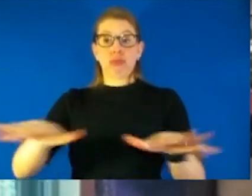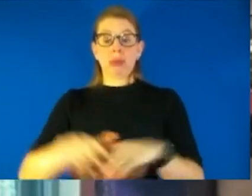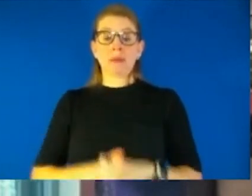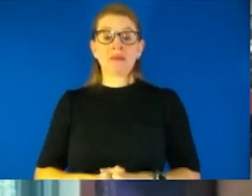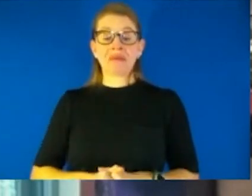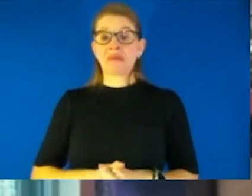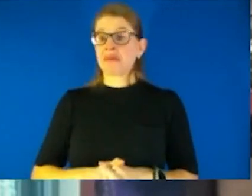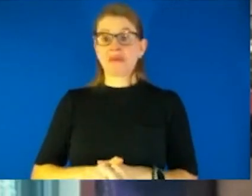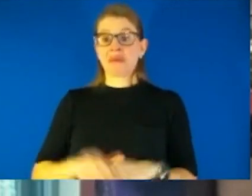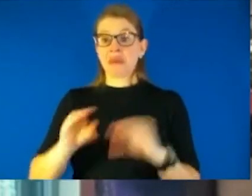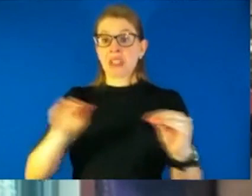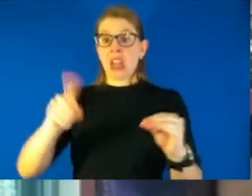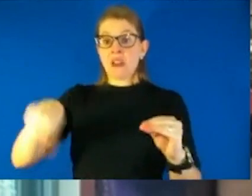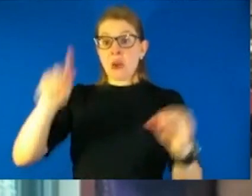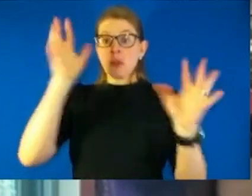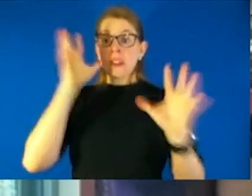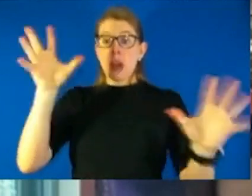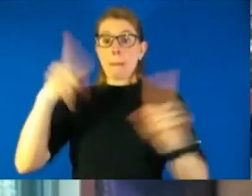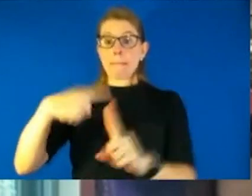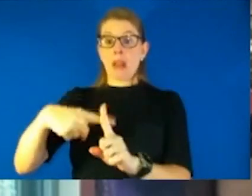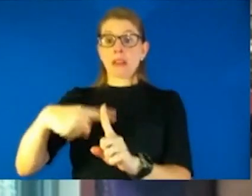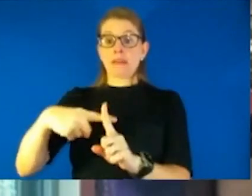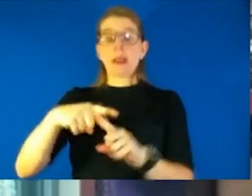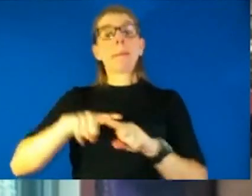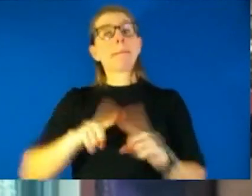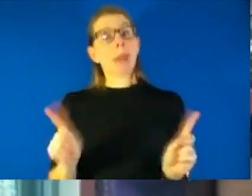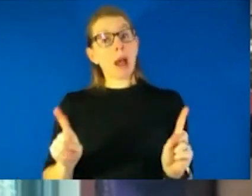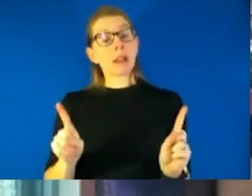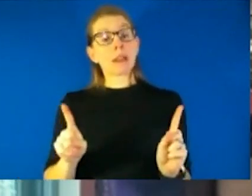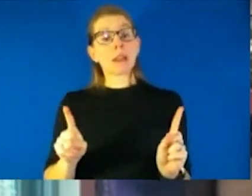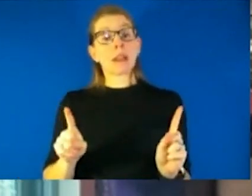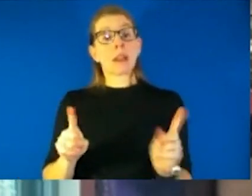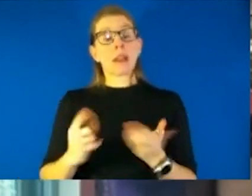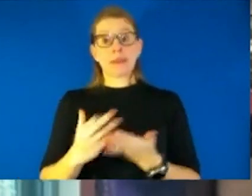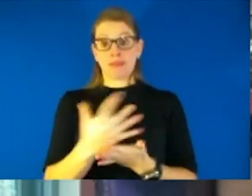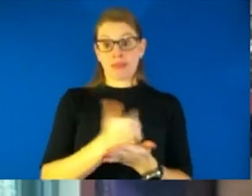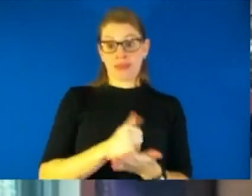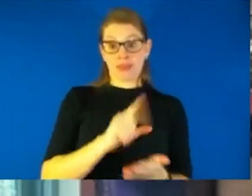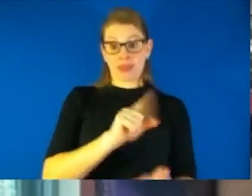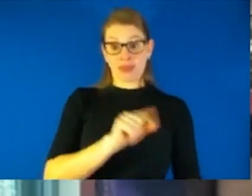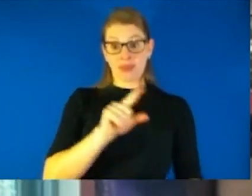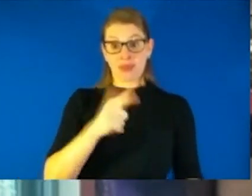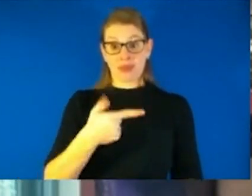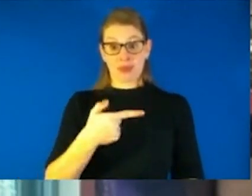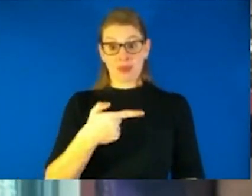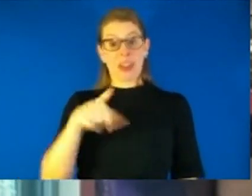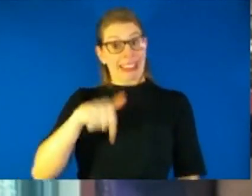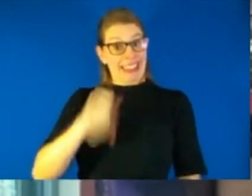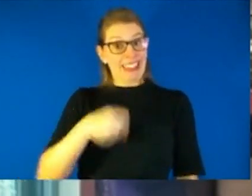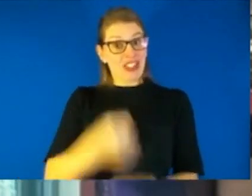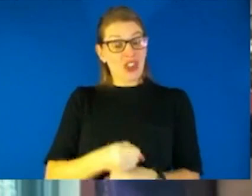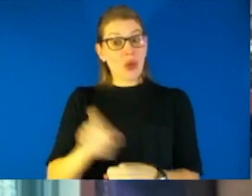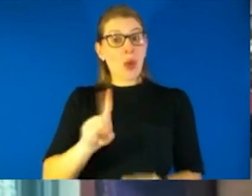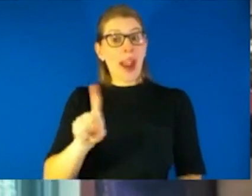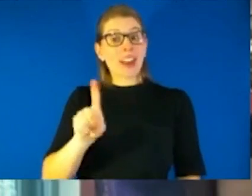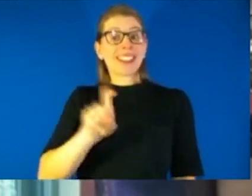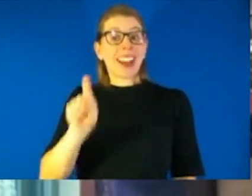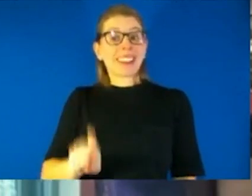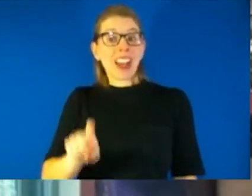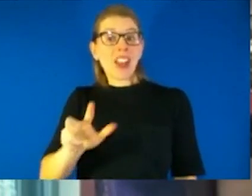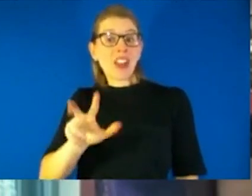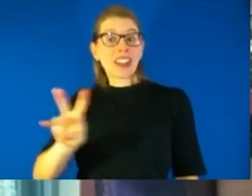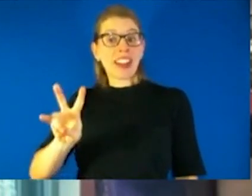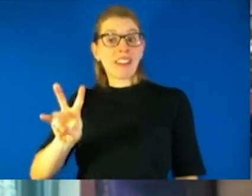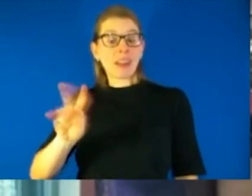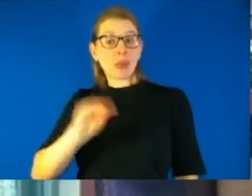deer were positive, as you would expect. But the ones collected in 2021, so this year in Texas, 37%